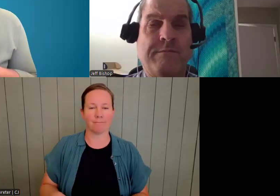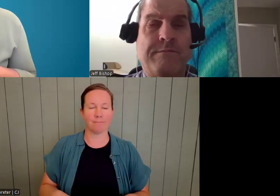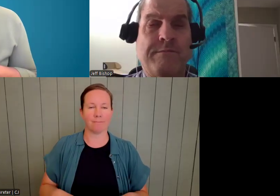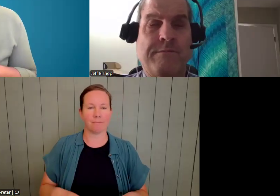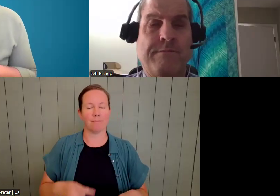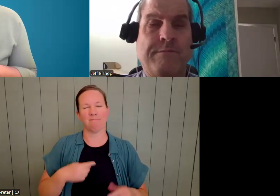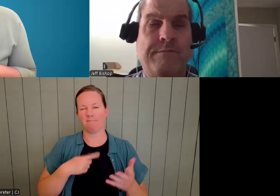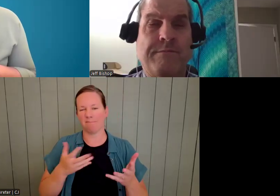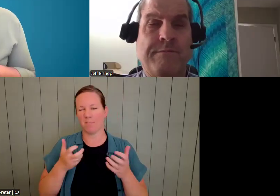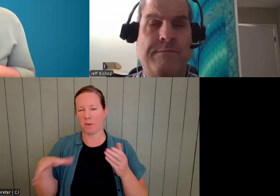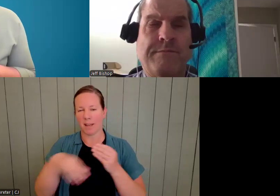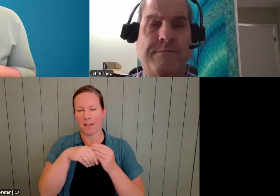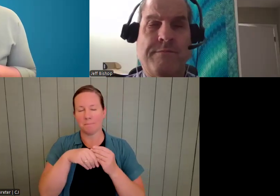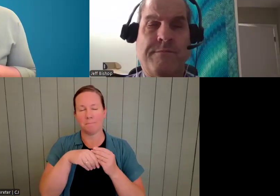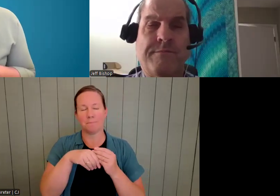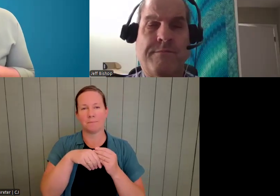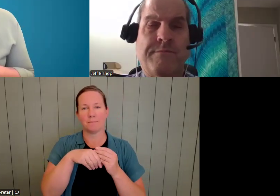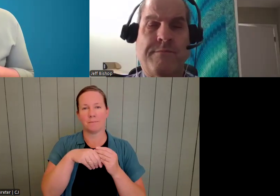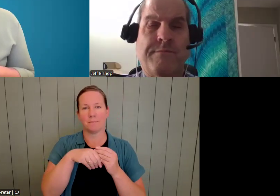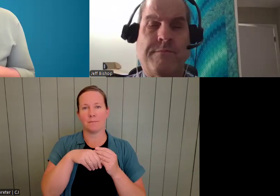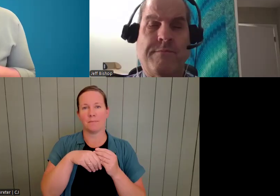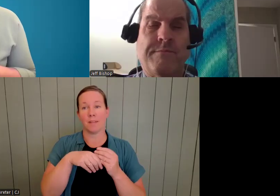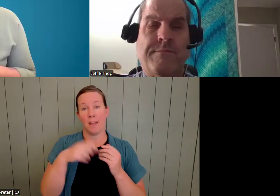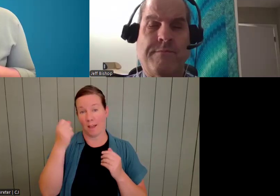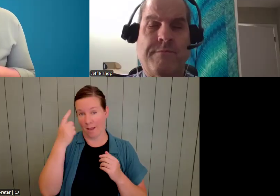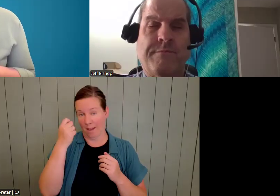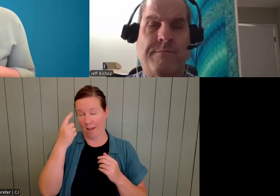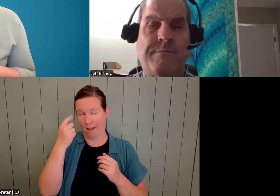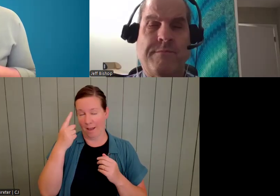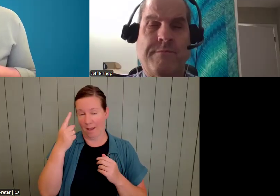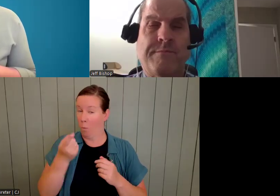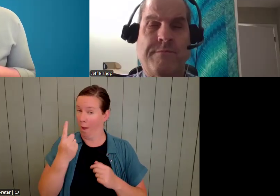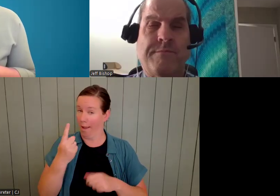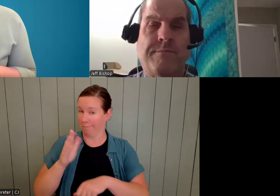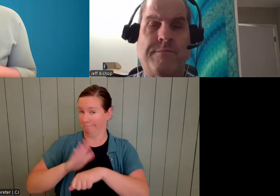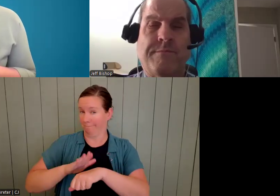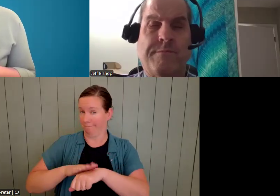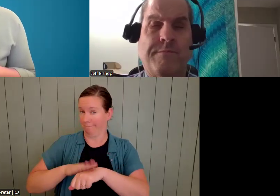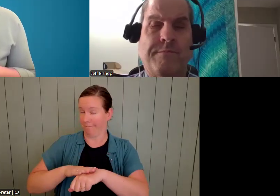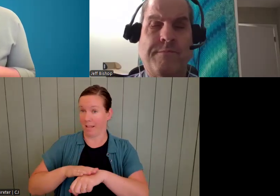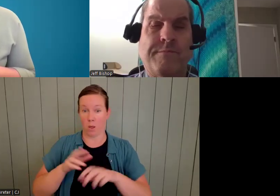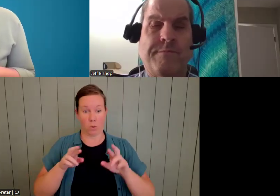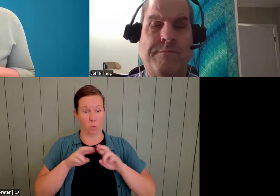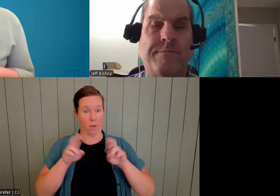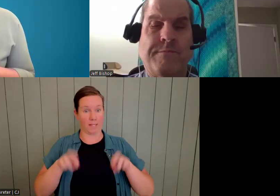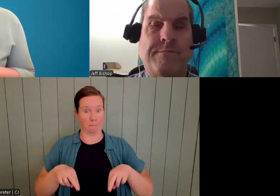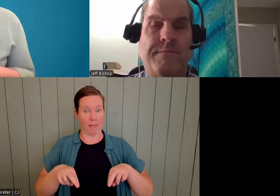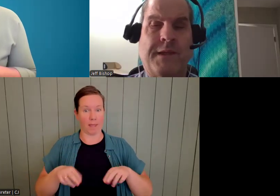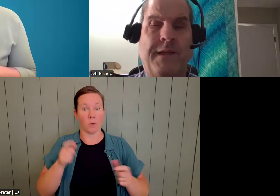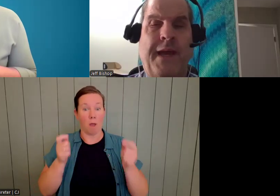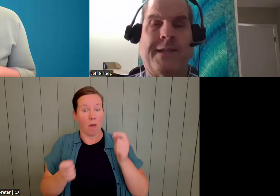so the caveat there is that make sure that your resume is telling the truth about